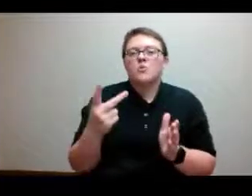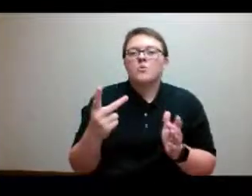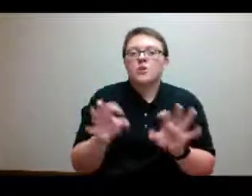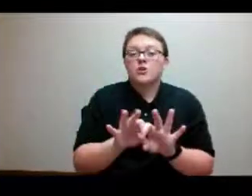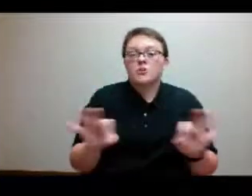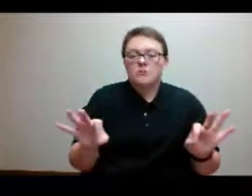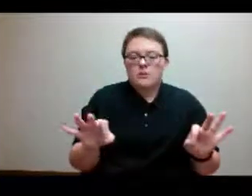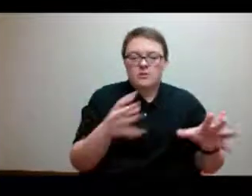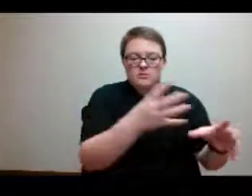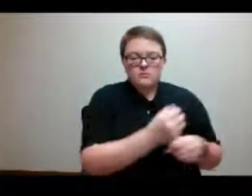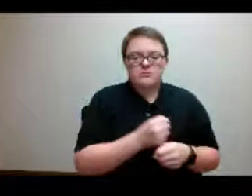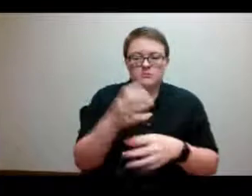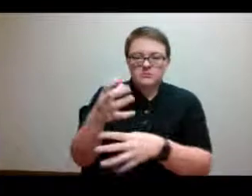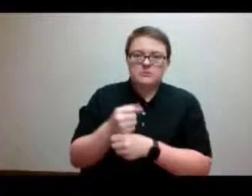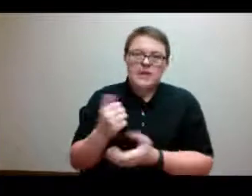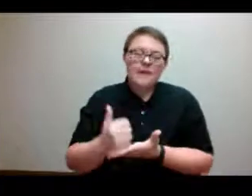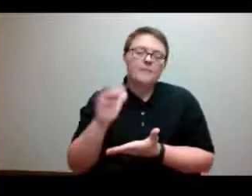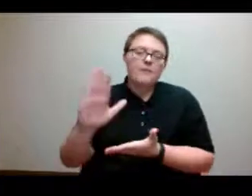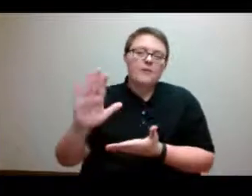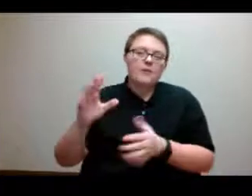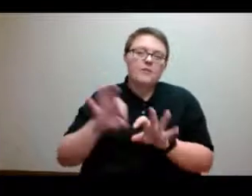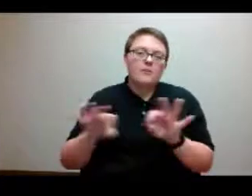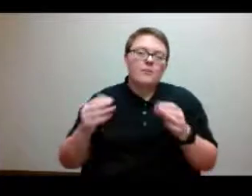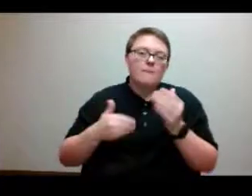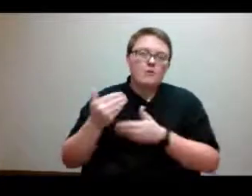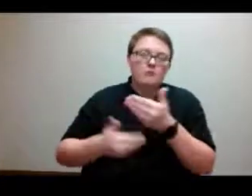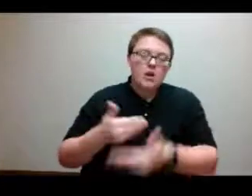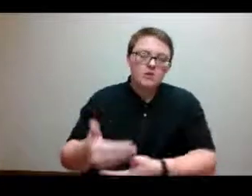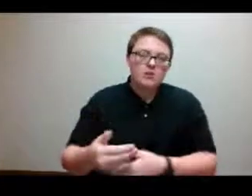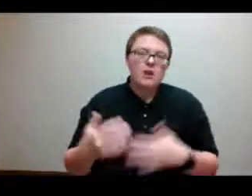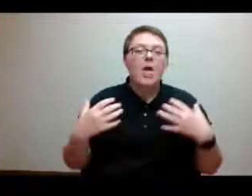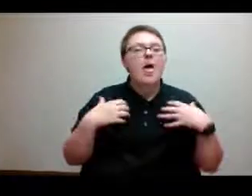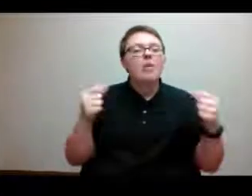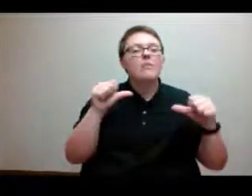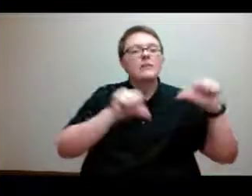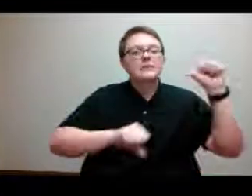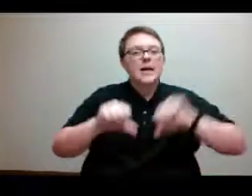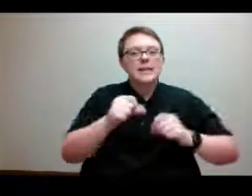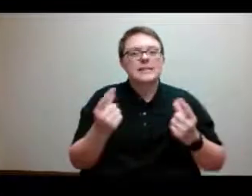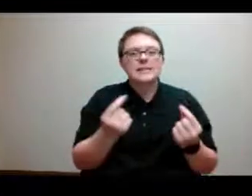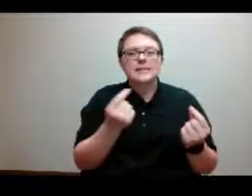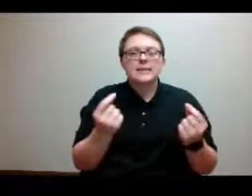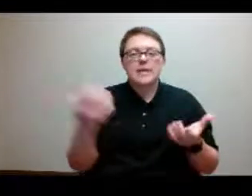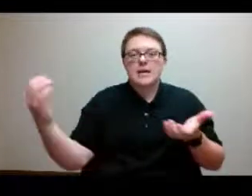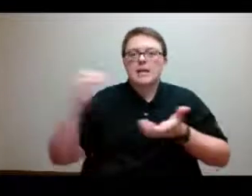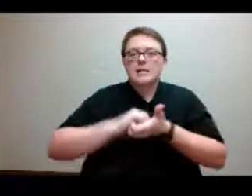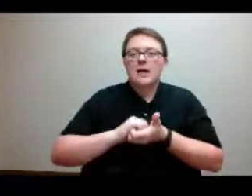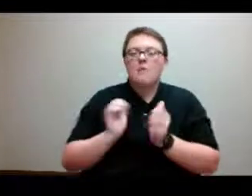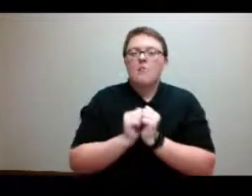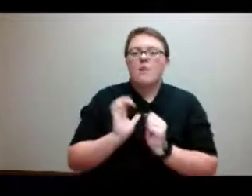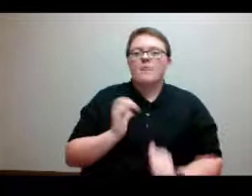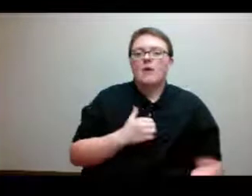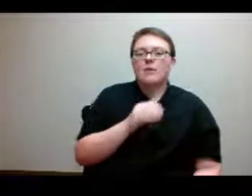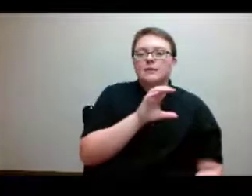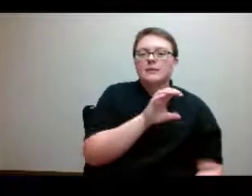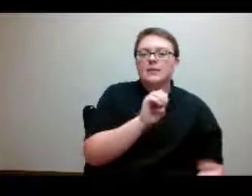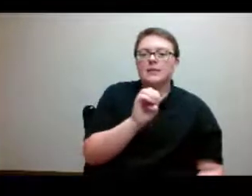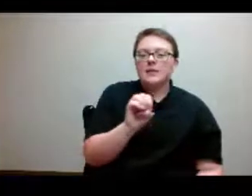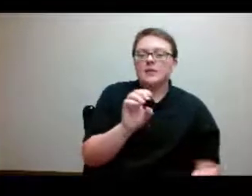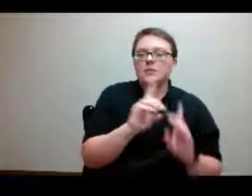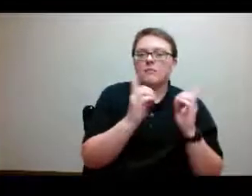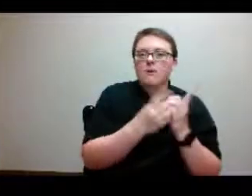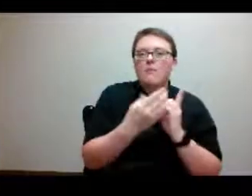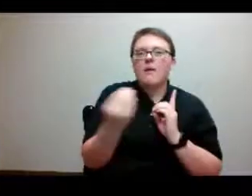progression. Health Sciences did a collaboration with our own CEE department and the Fort Worth Community